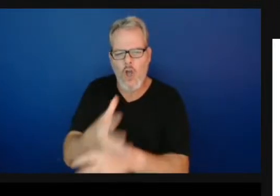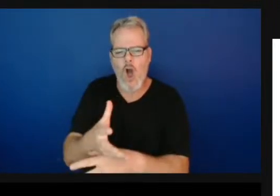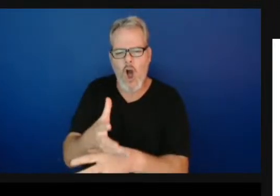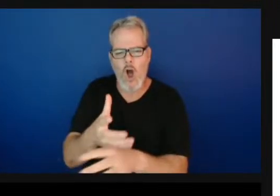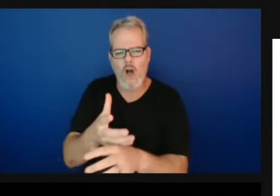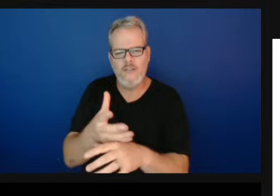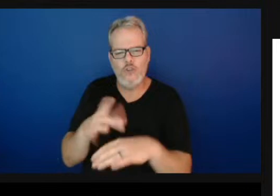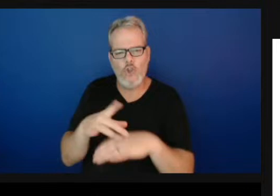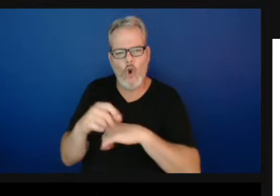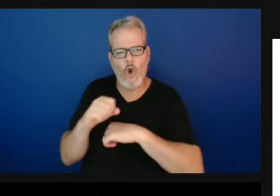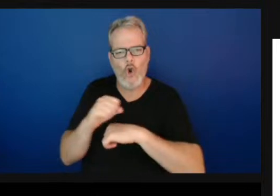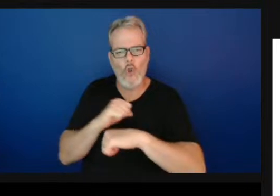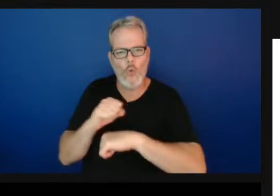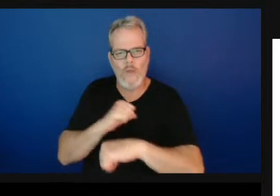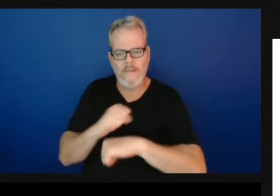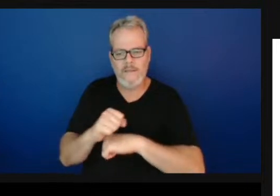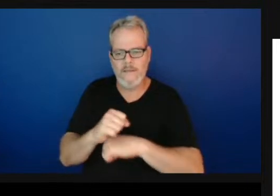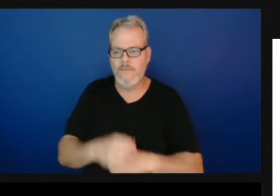summit.